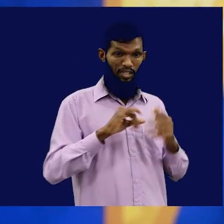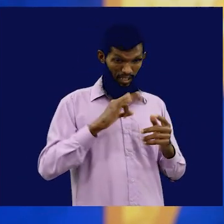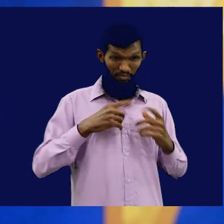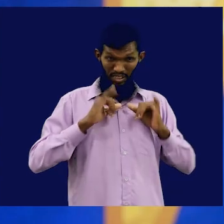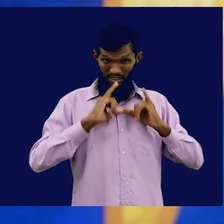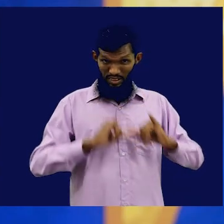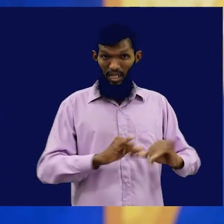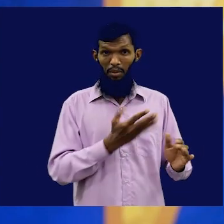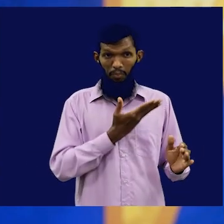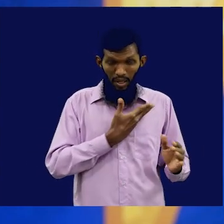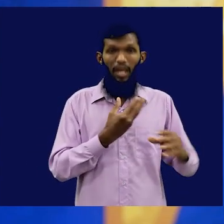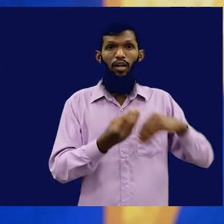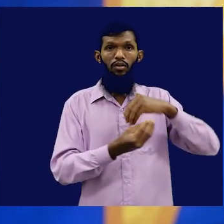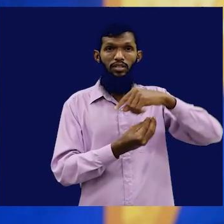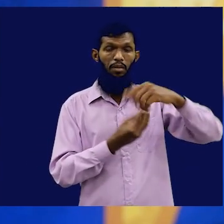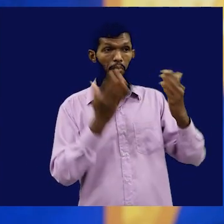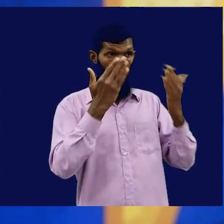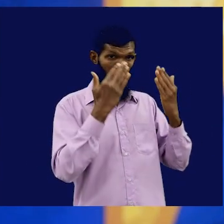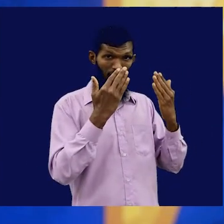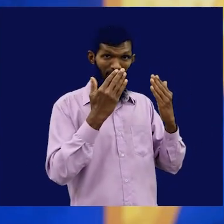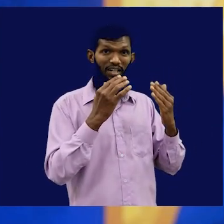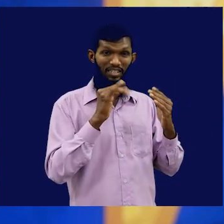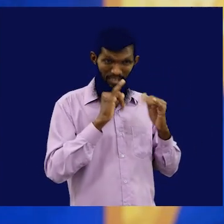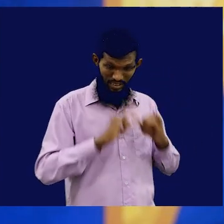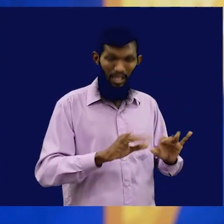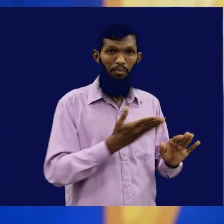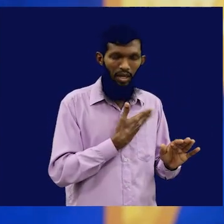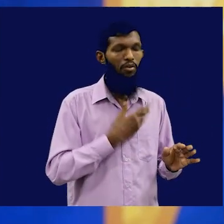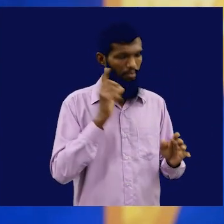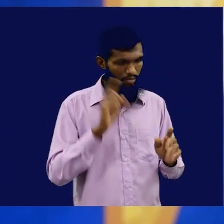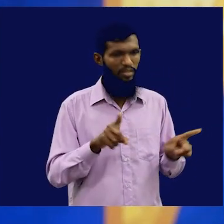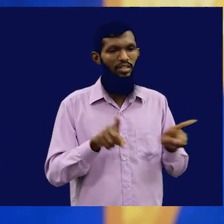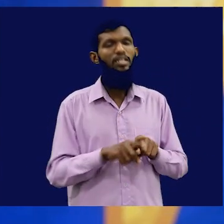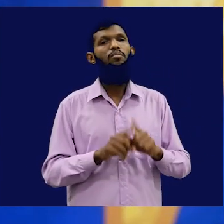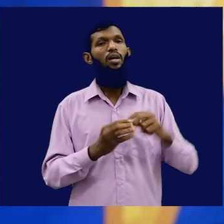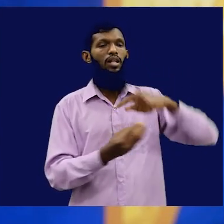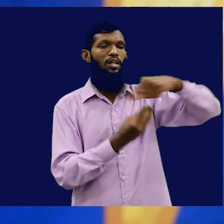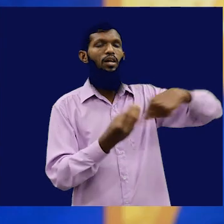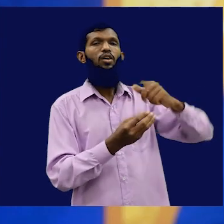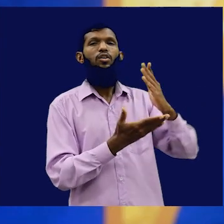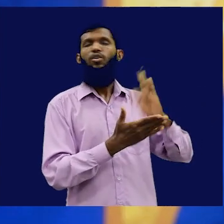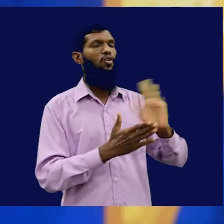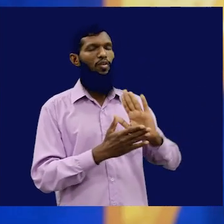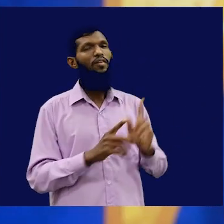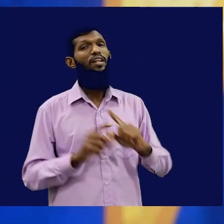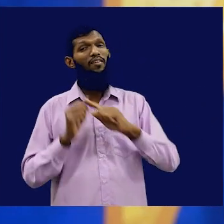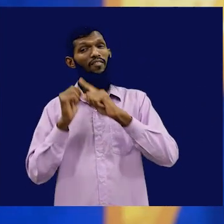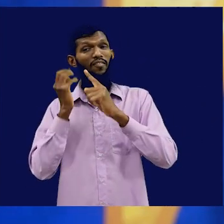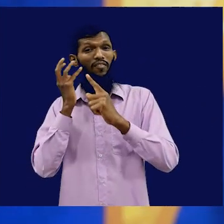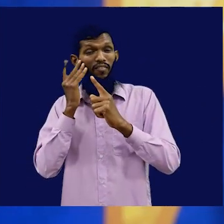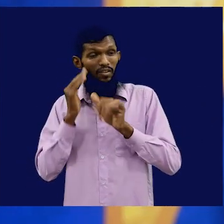you have to do in Makkah. If you wish to stay in Makkah longer, then delay Tawaf al-Wada to the day of